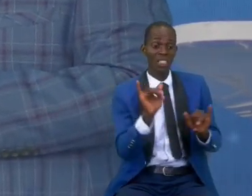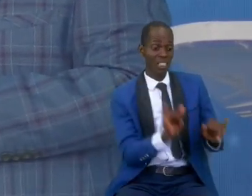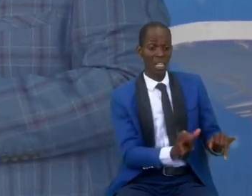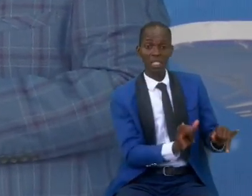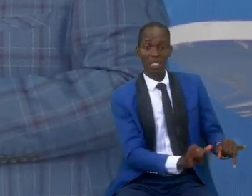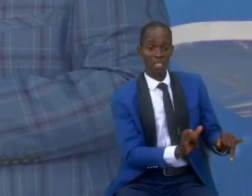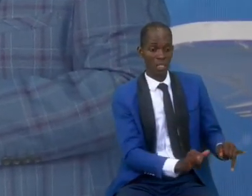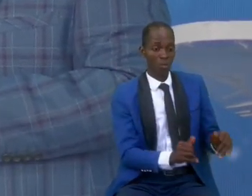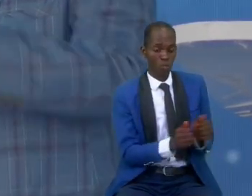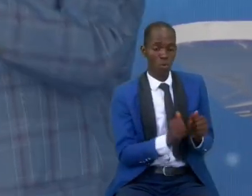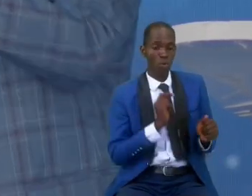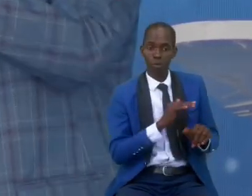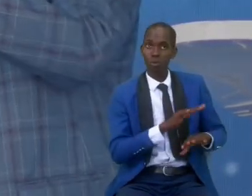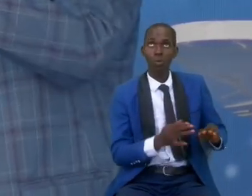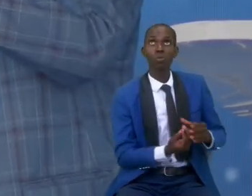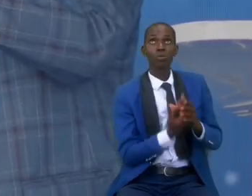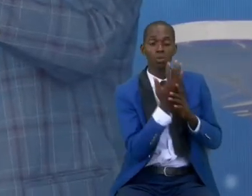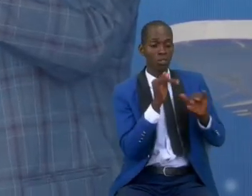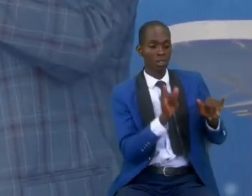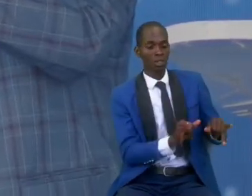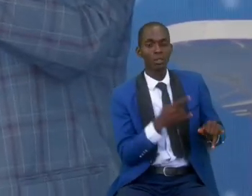going higher.